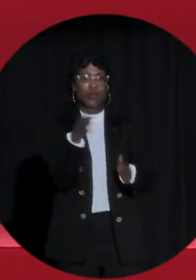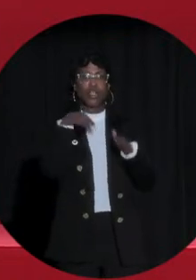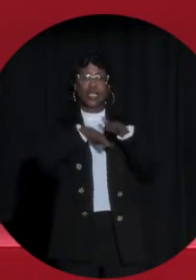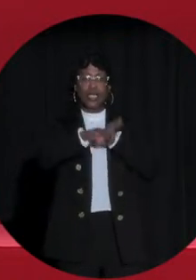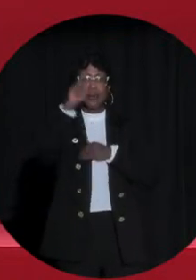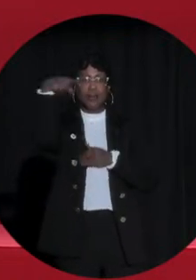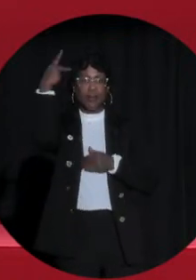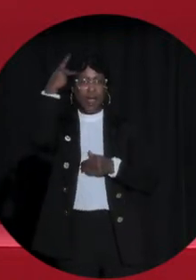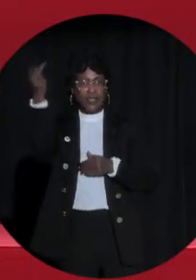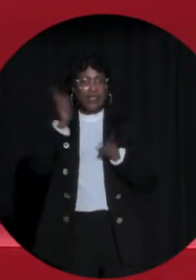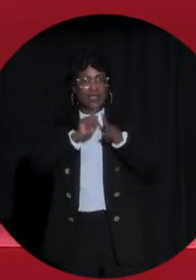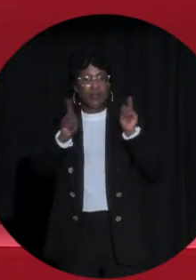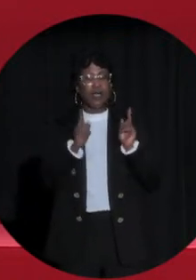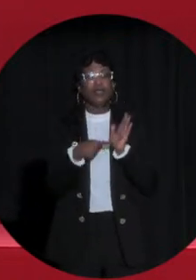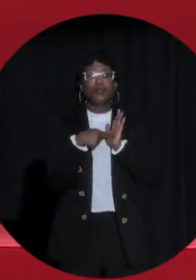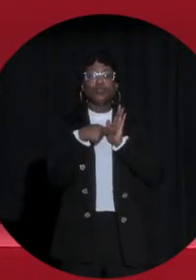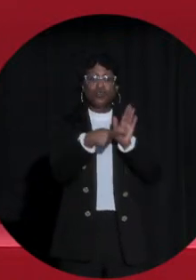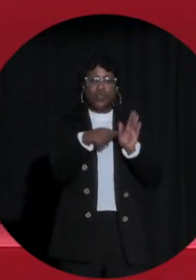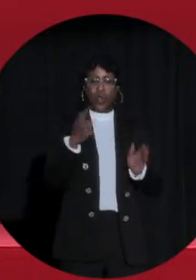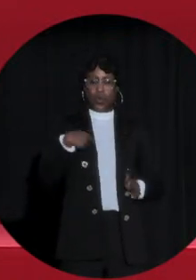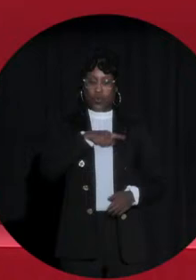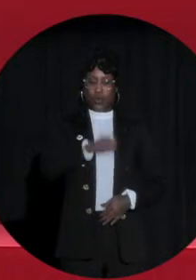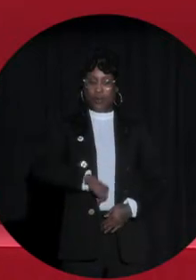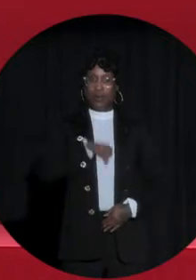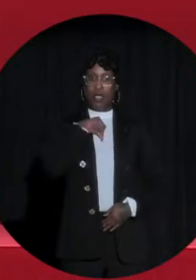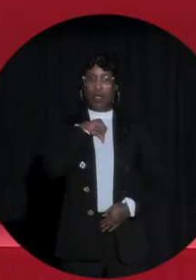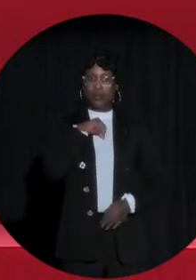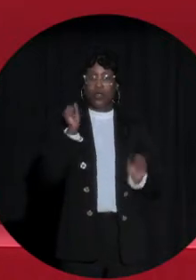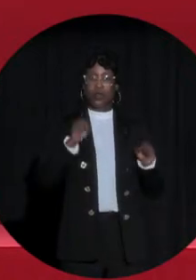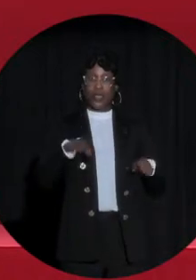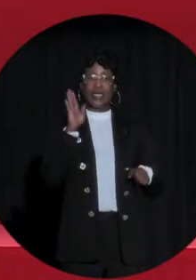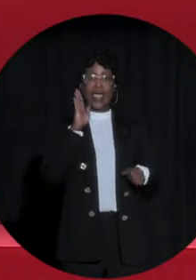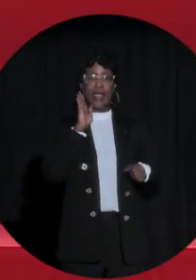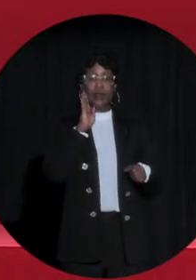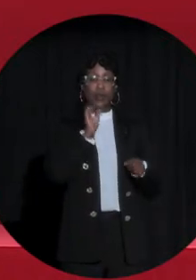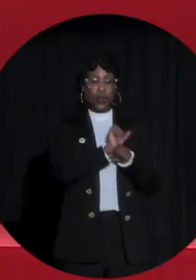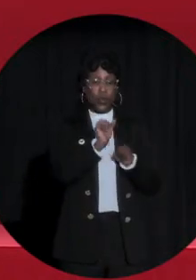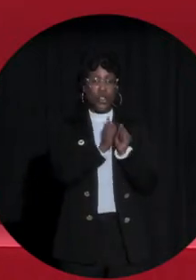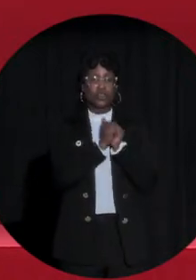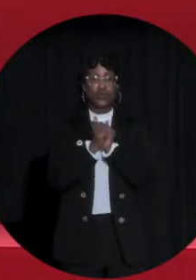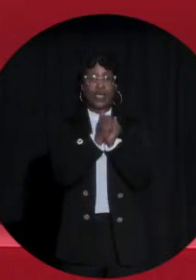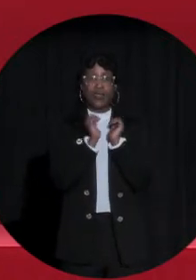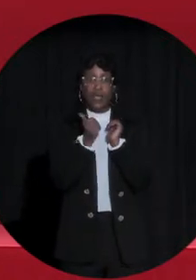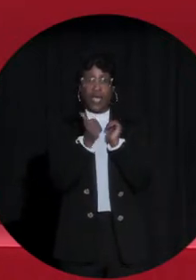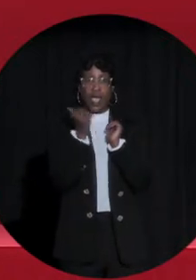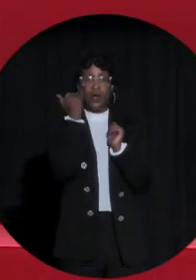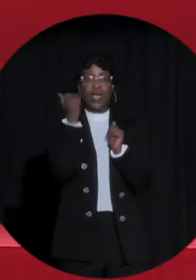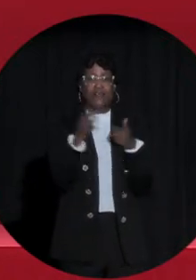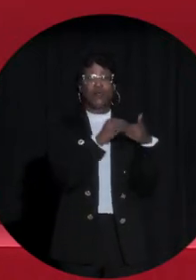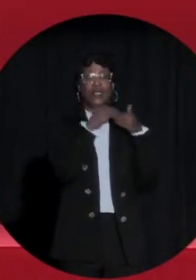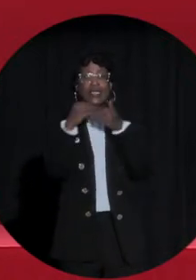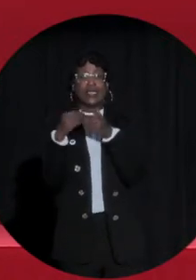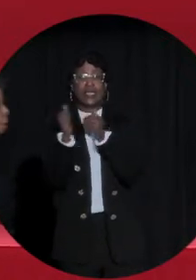as leaders, we can be examples and lead the way together in Prince George's.